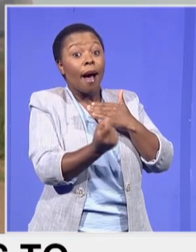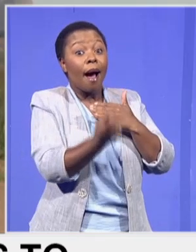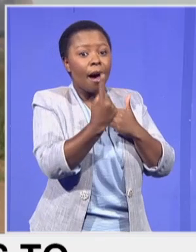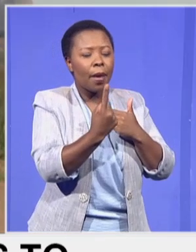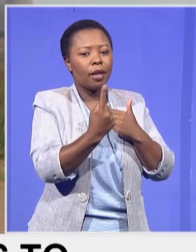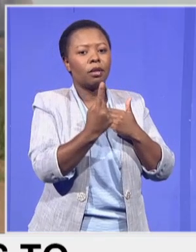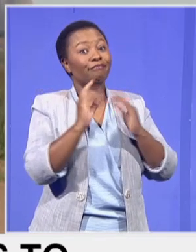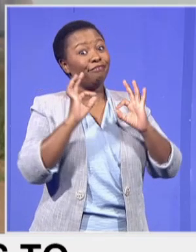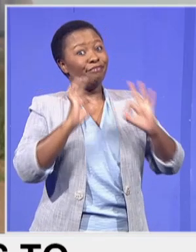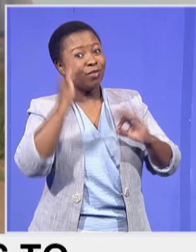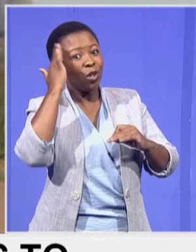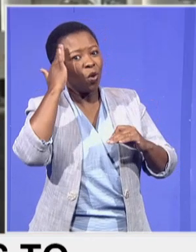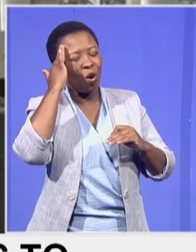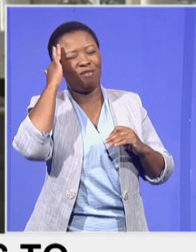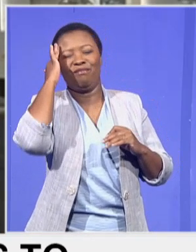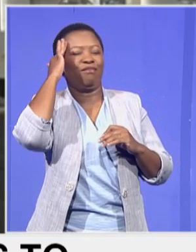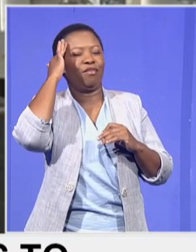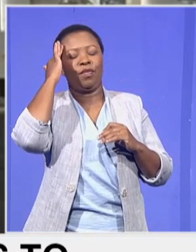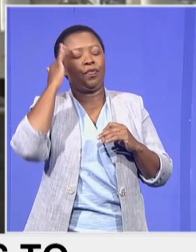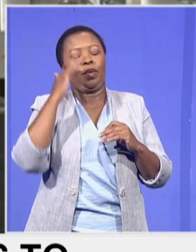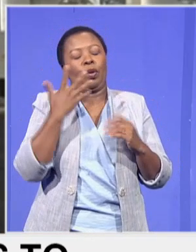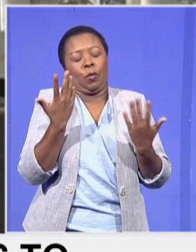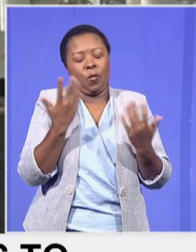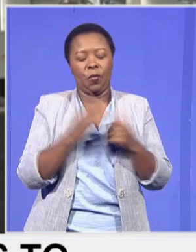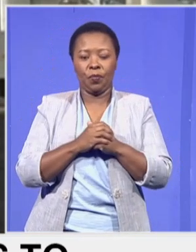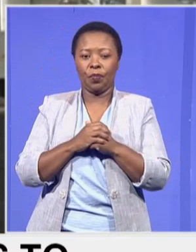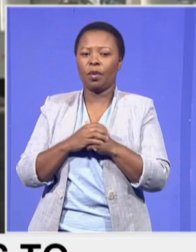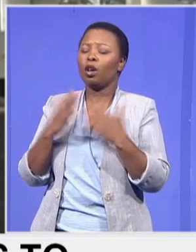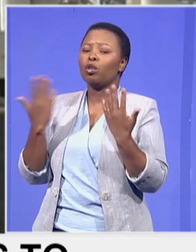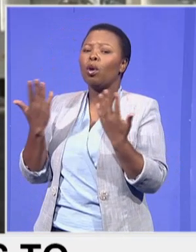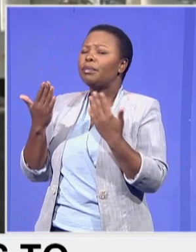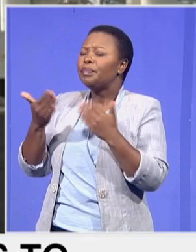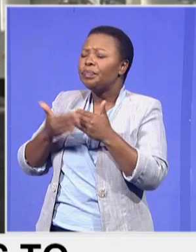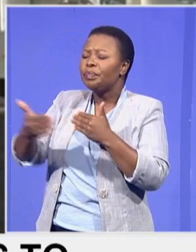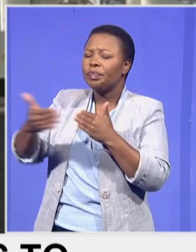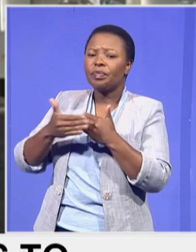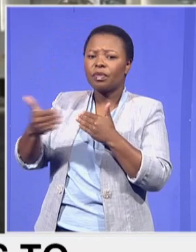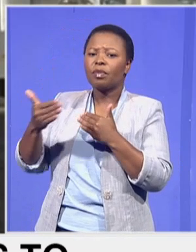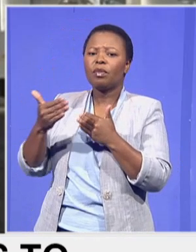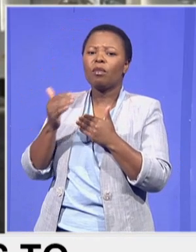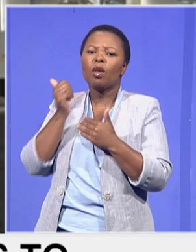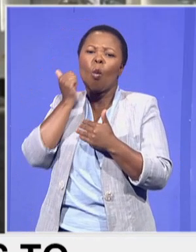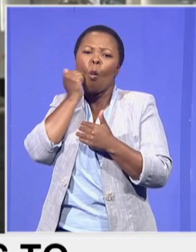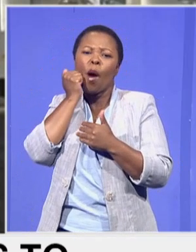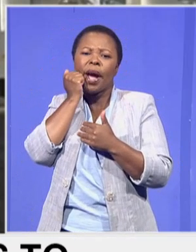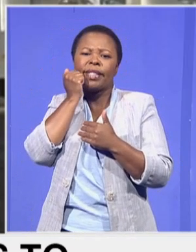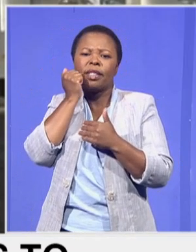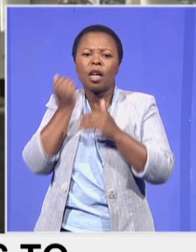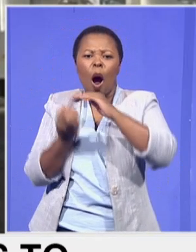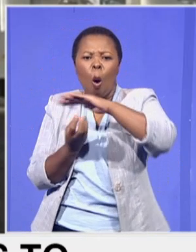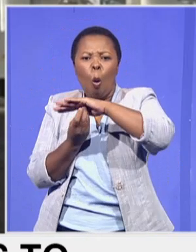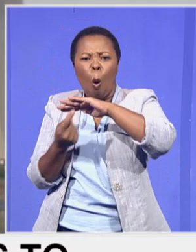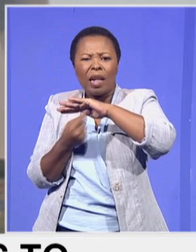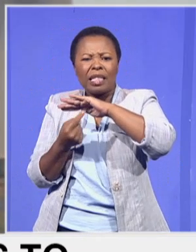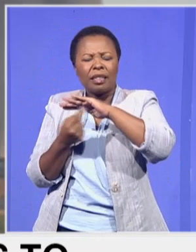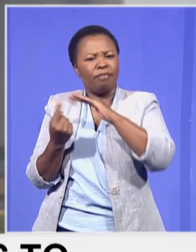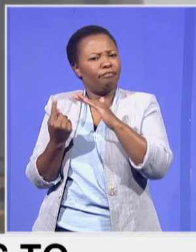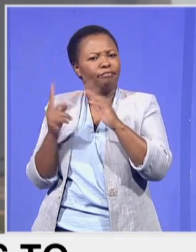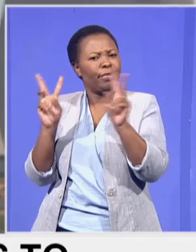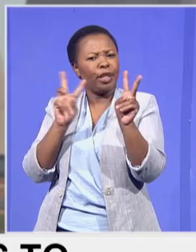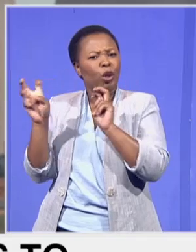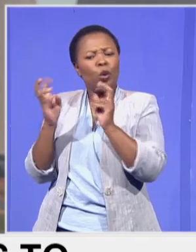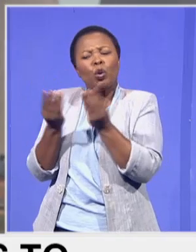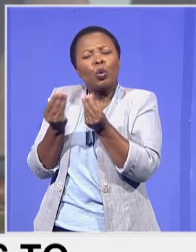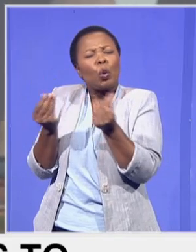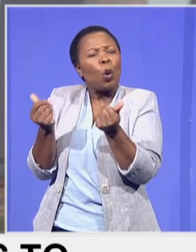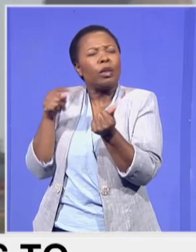unreliability within our plant. What solutions are there to the wet coal issues? You would have heard there in my